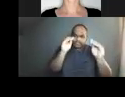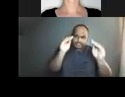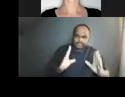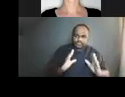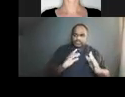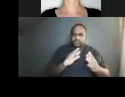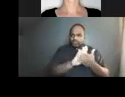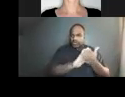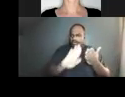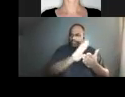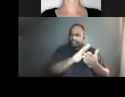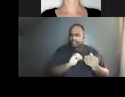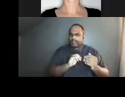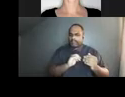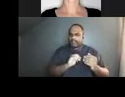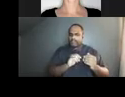was an attempt to